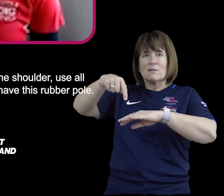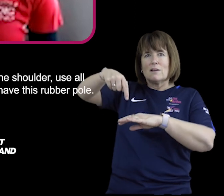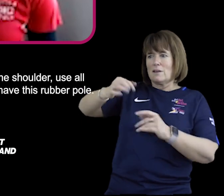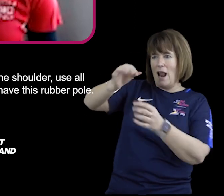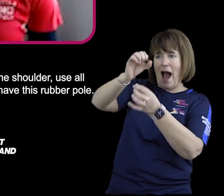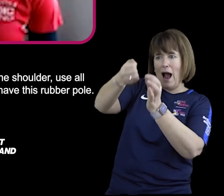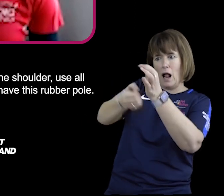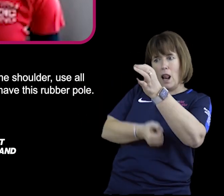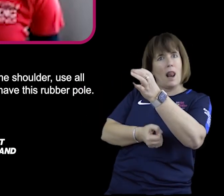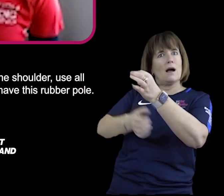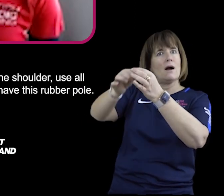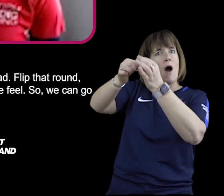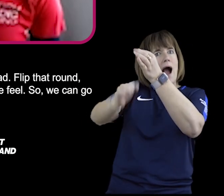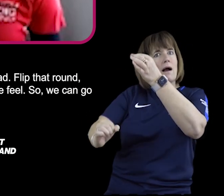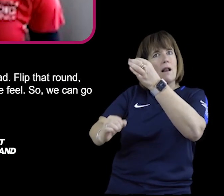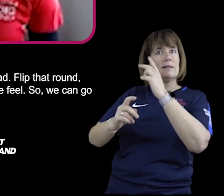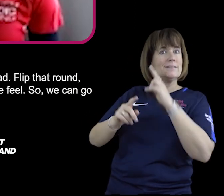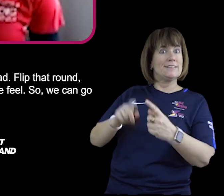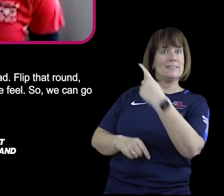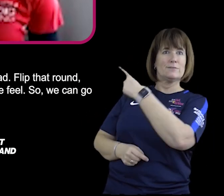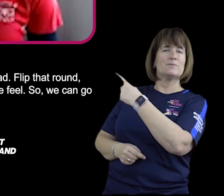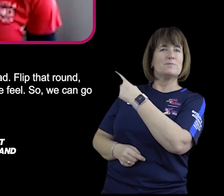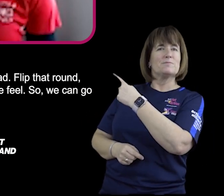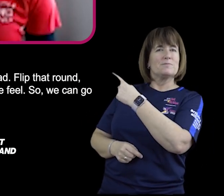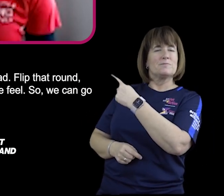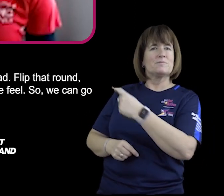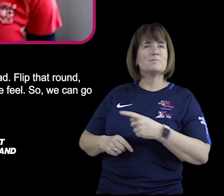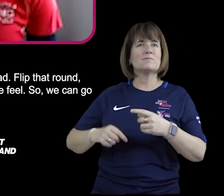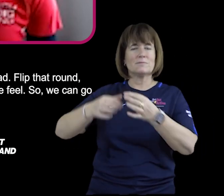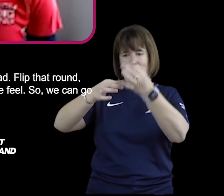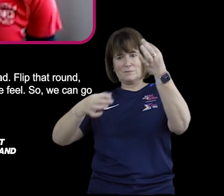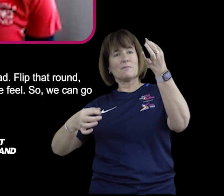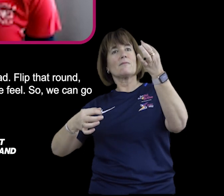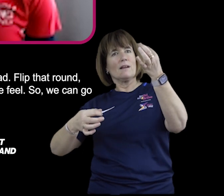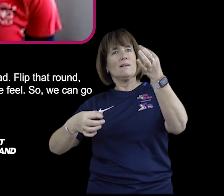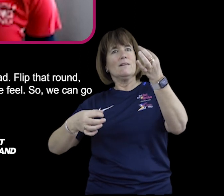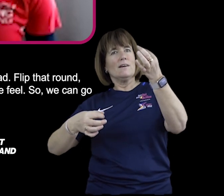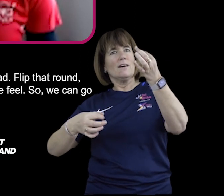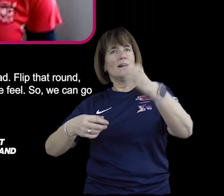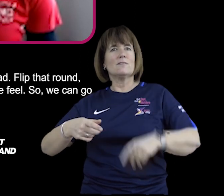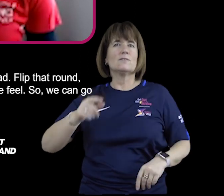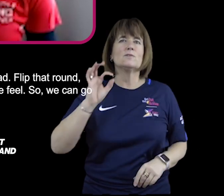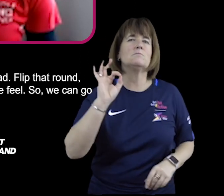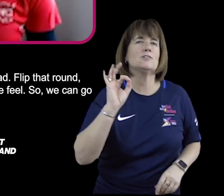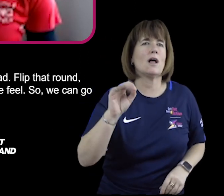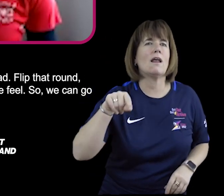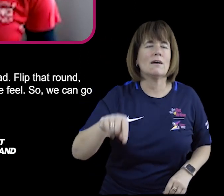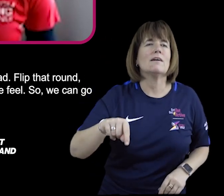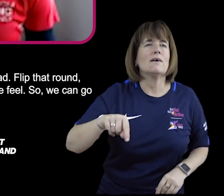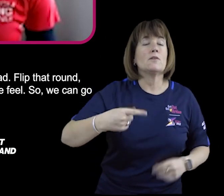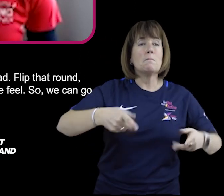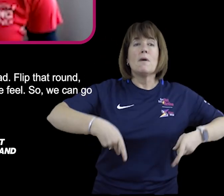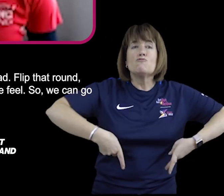see it's at an angle because our poles work at an angle. That's for pavements, roads, if you want a nice smooth surface. If you want to go